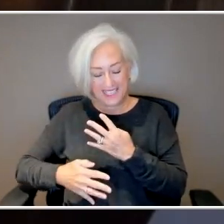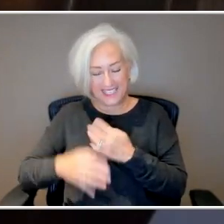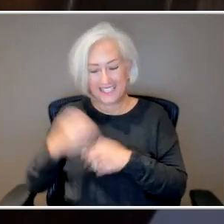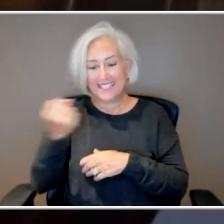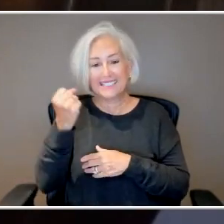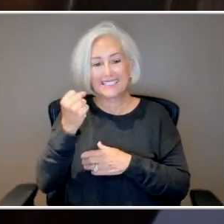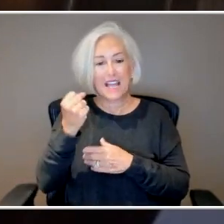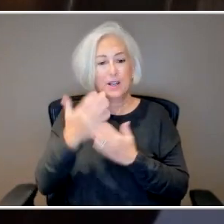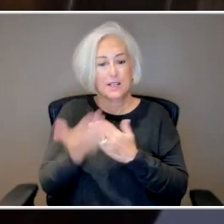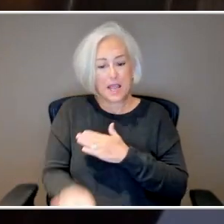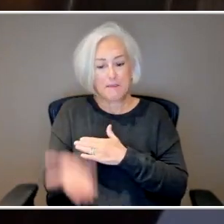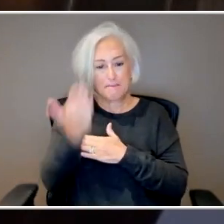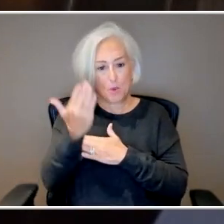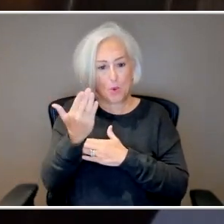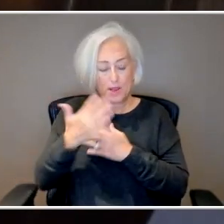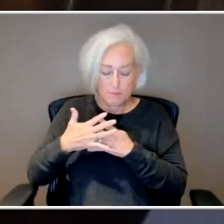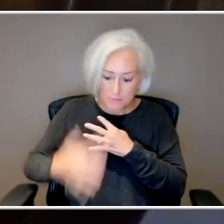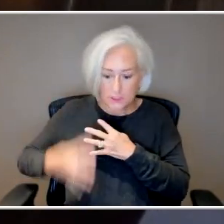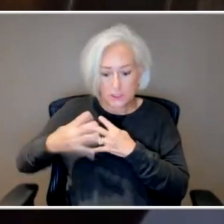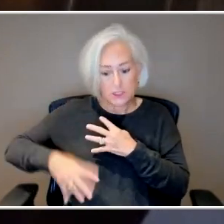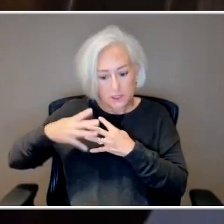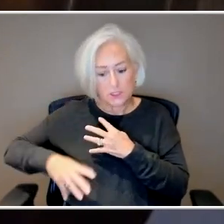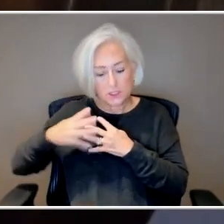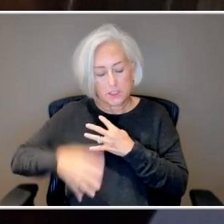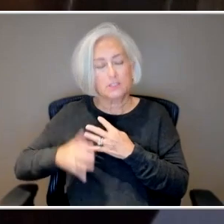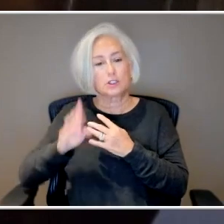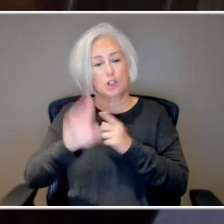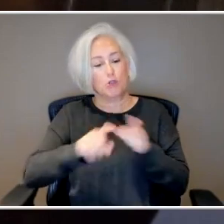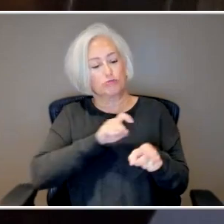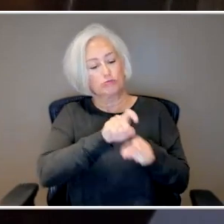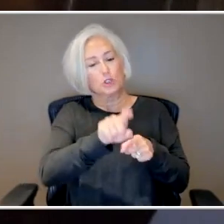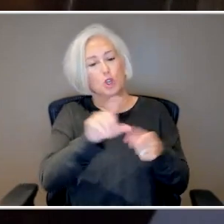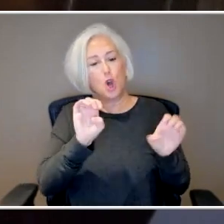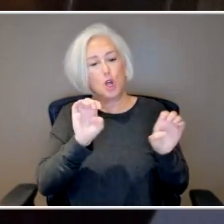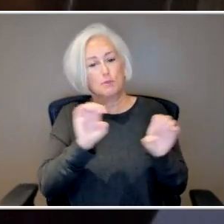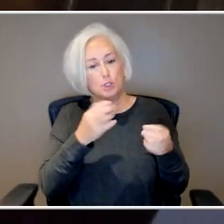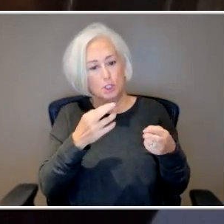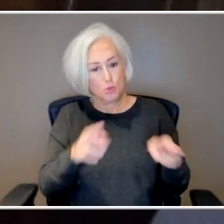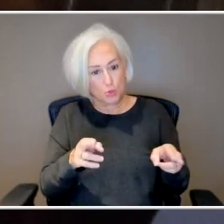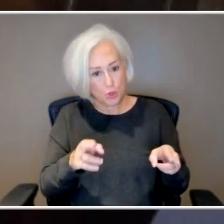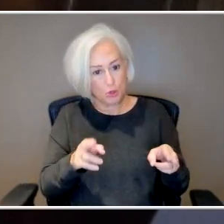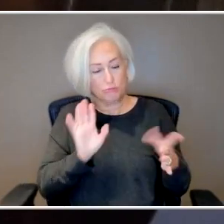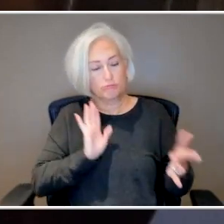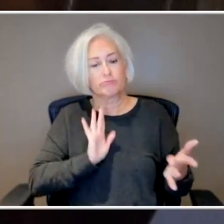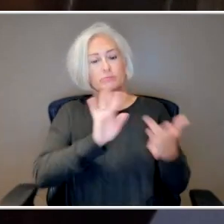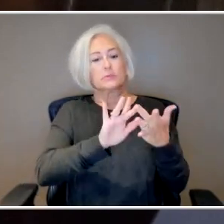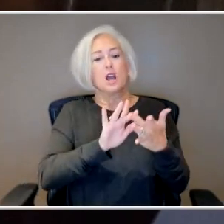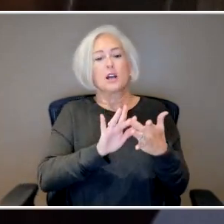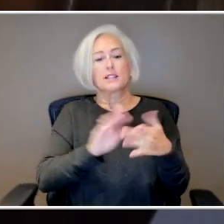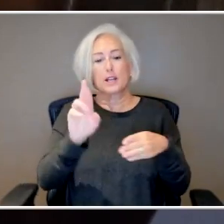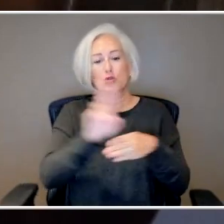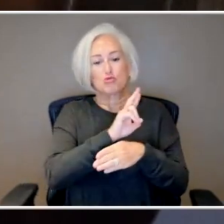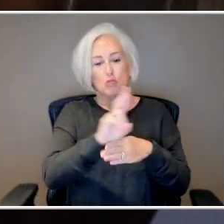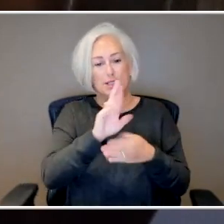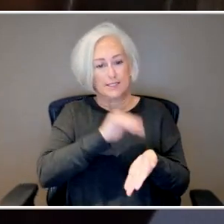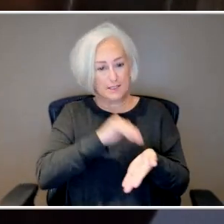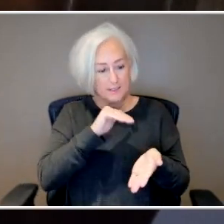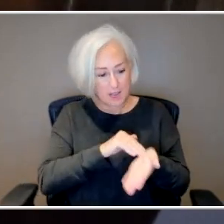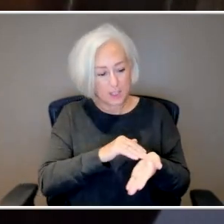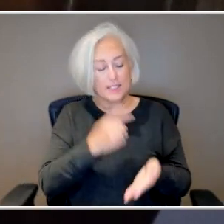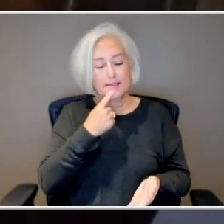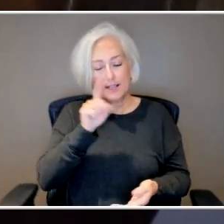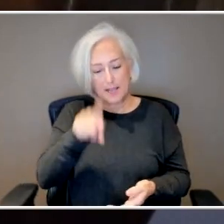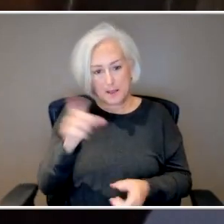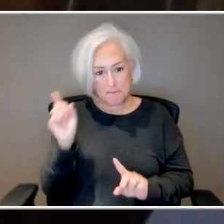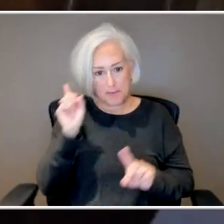called the KU and got the resident, and the resident was well informed, and he said, you need to go to the ER. It might